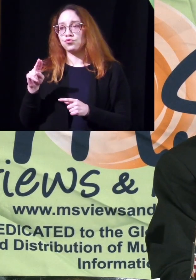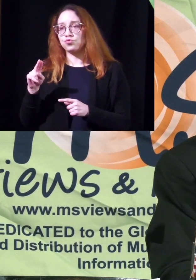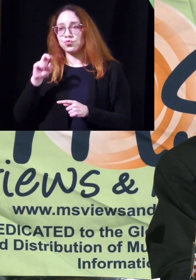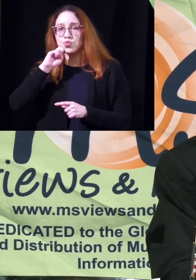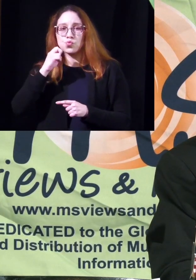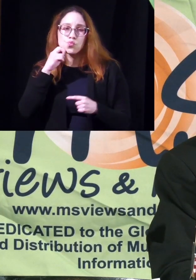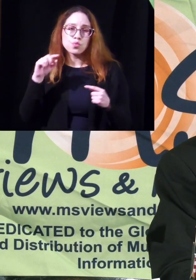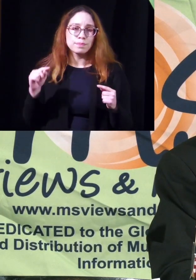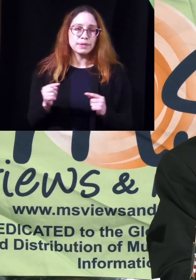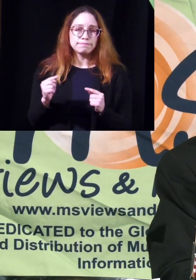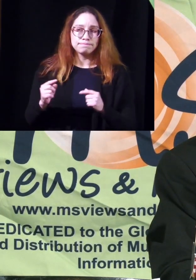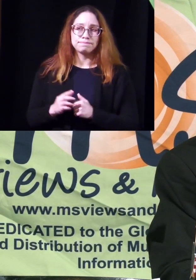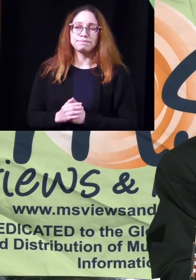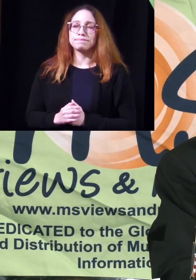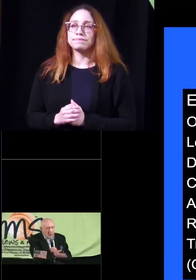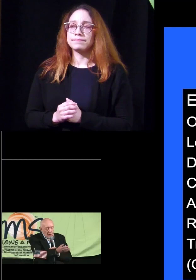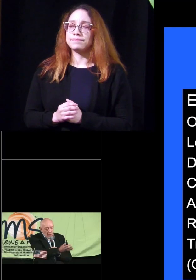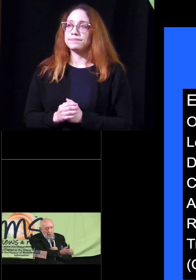nerve pain of MS.